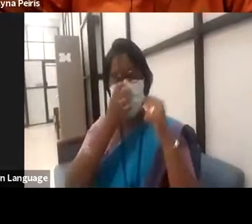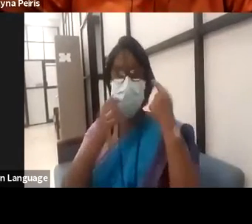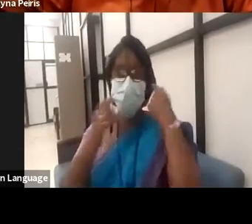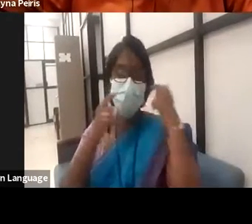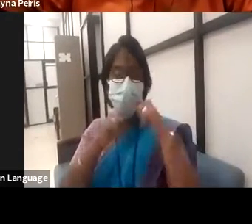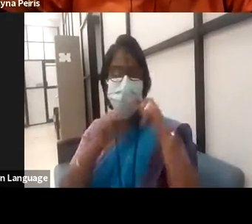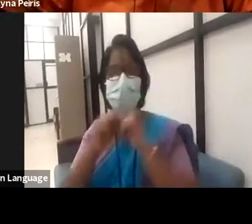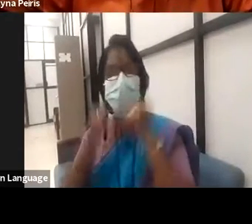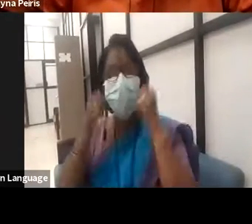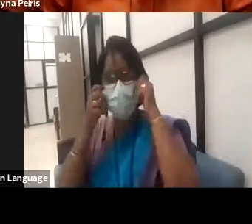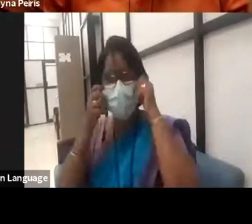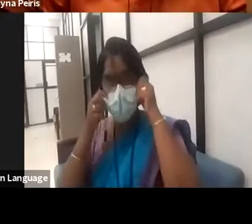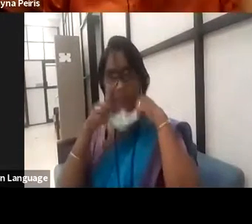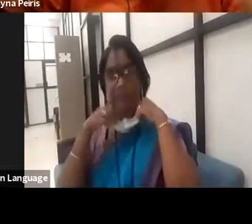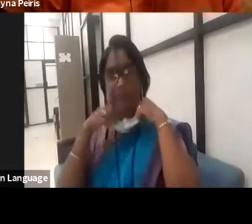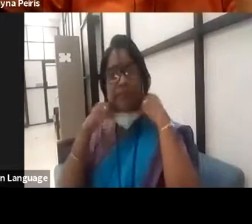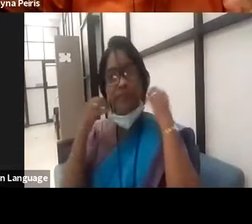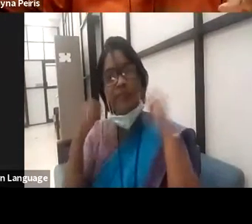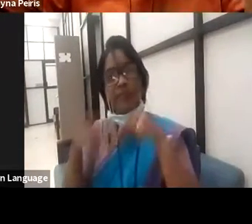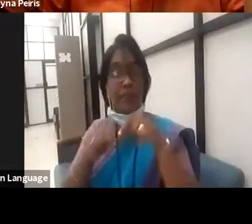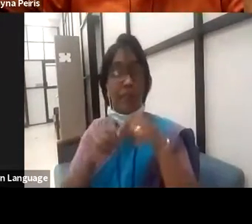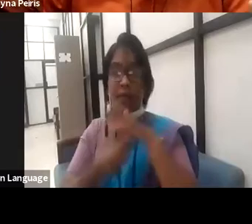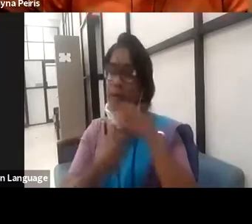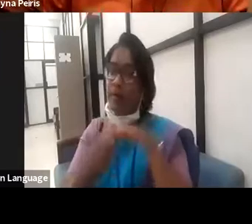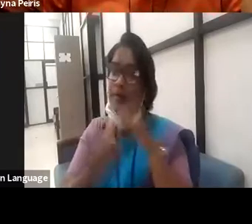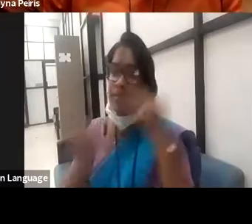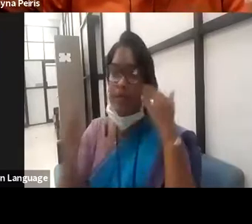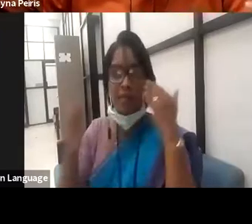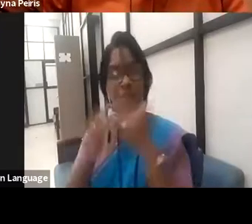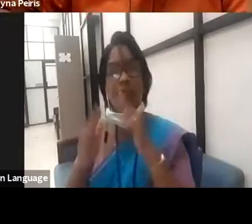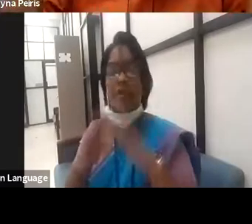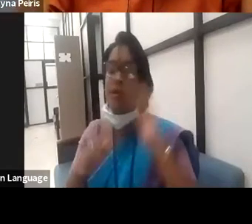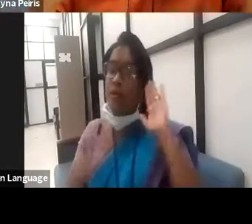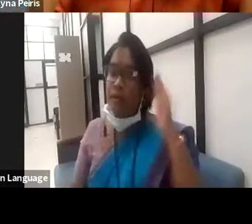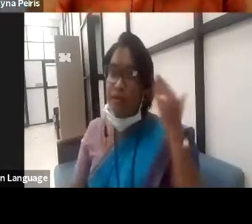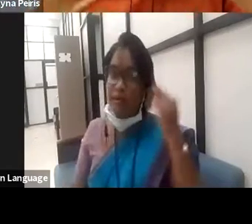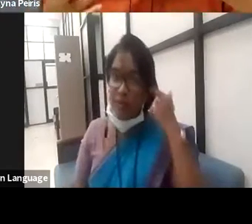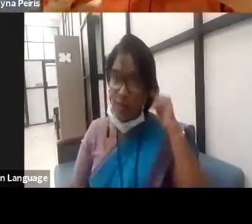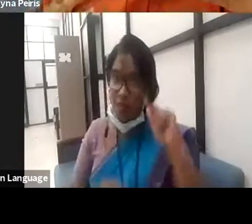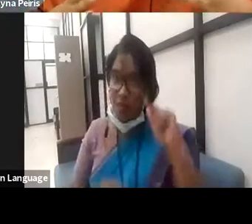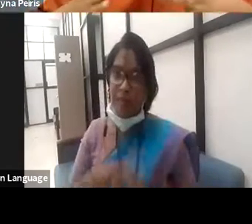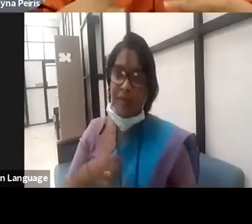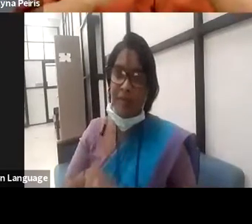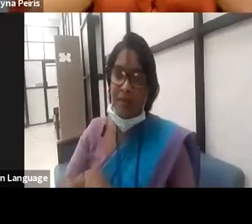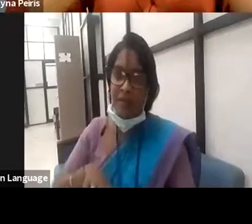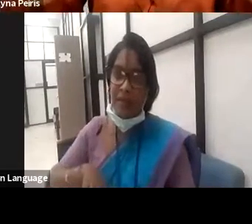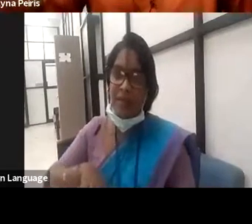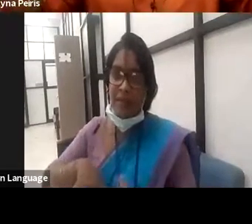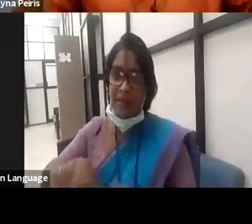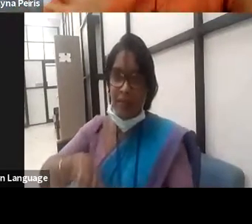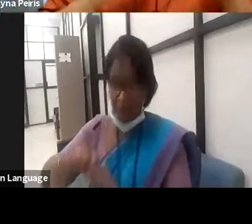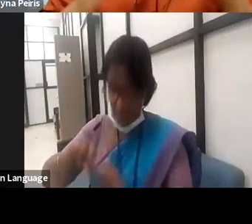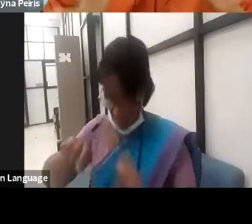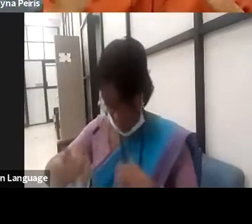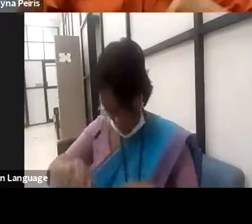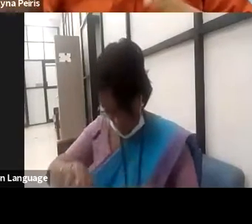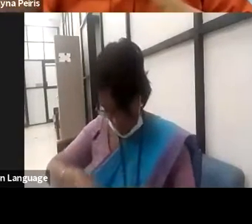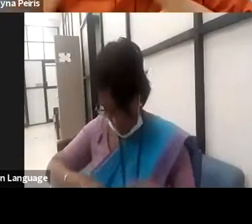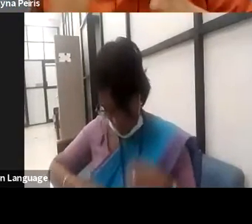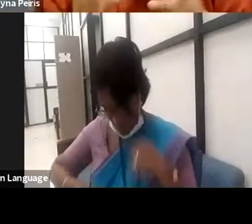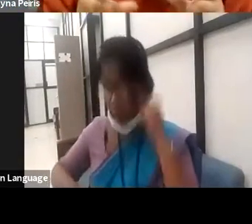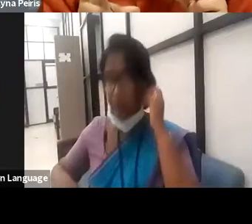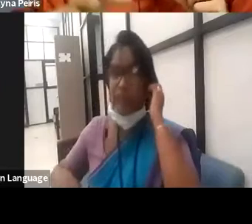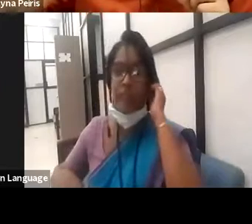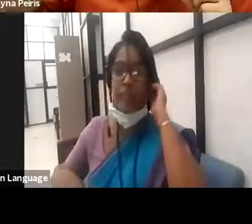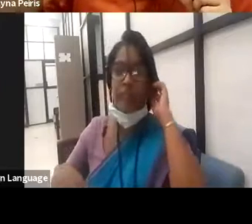of the choices she makes. She makes that choice with awareness, capacity, and knowledge. So the handloom